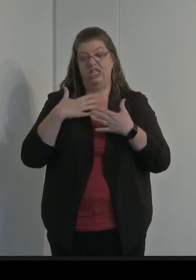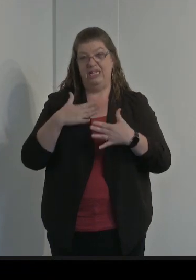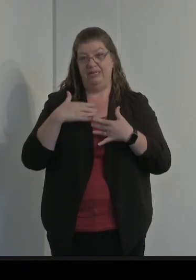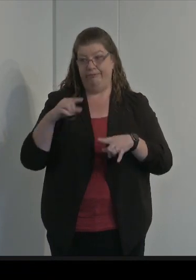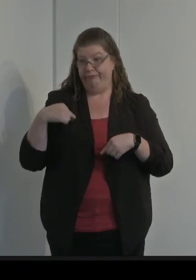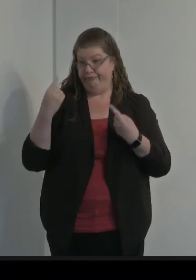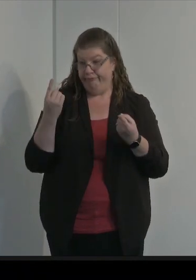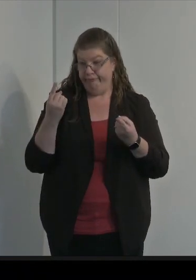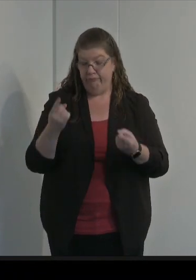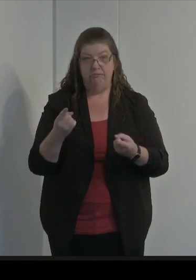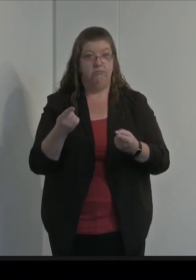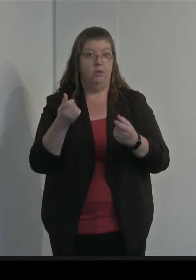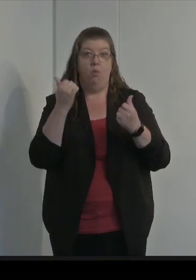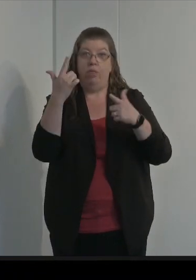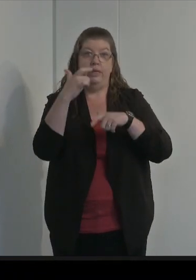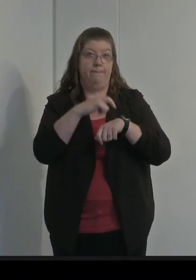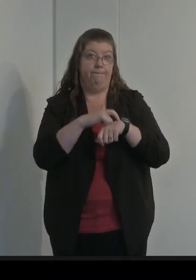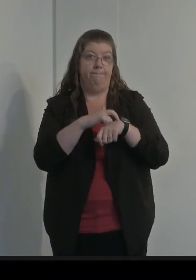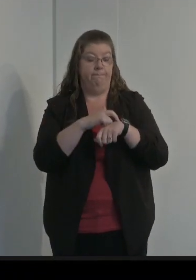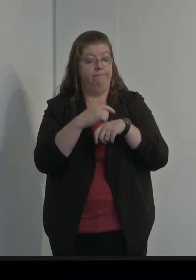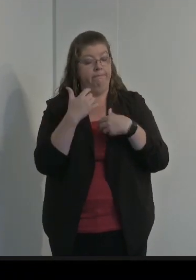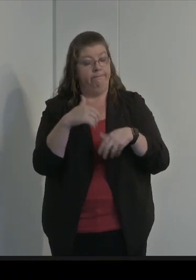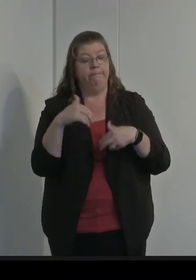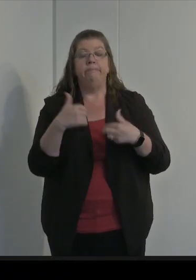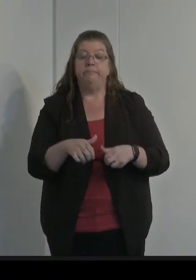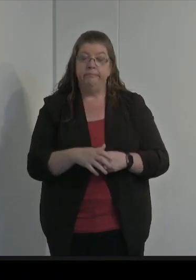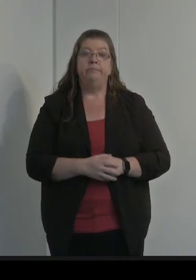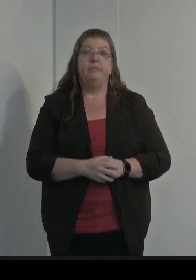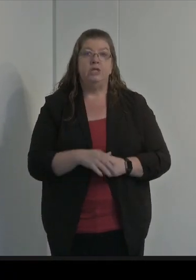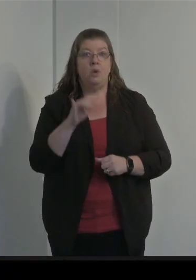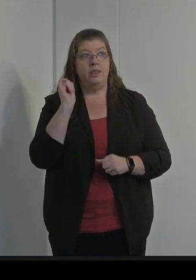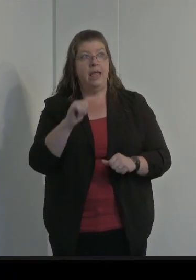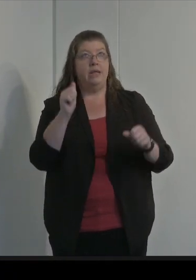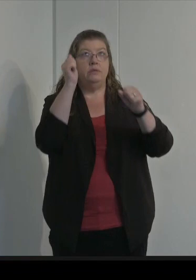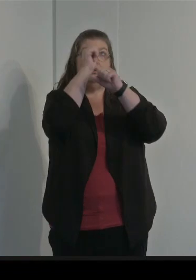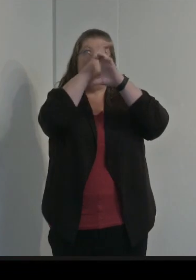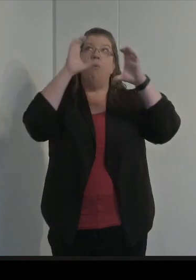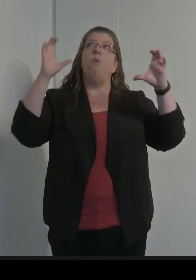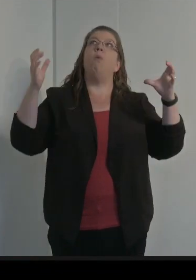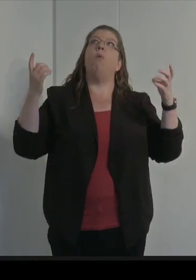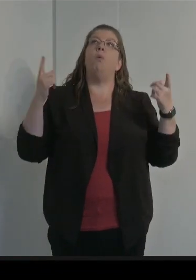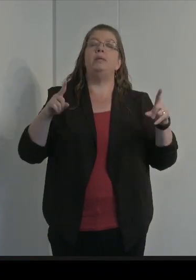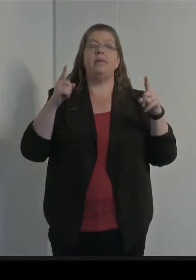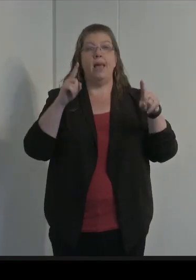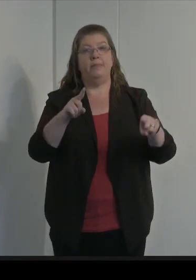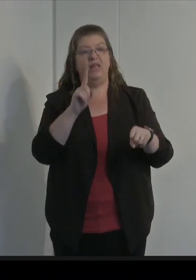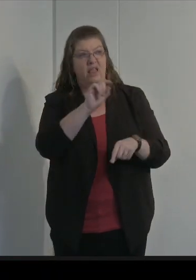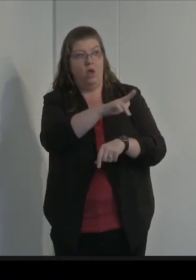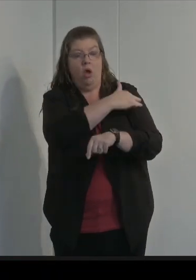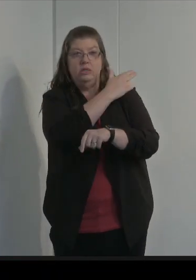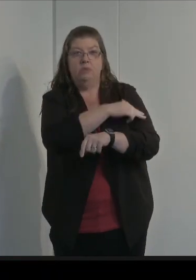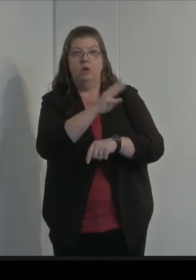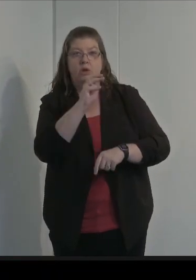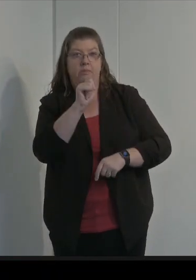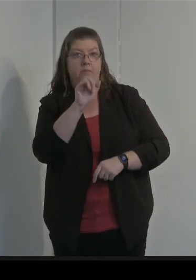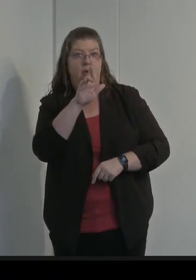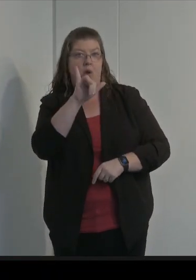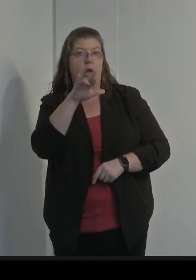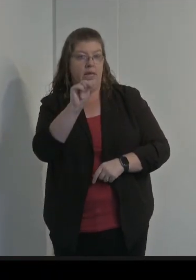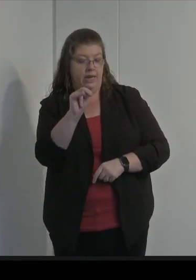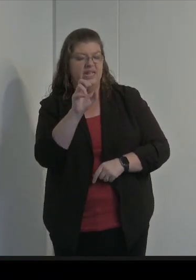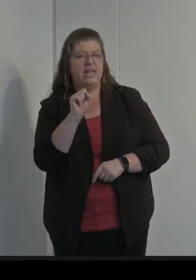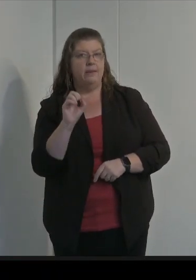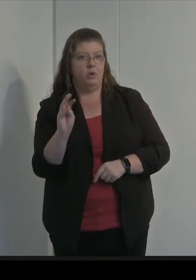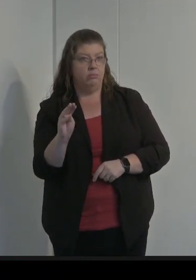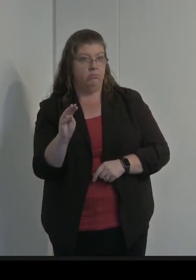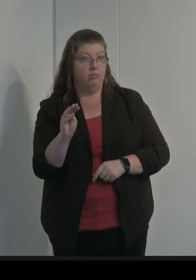given time. So that's sort of the big picture view of what's happening at Marion Regional Medical Center in Santa Maria, and I'd